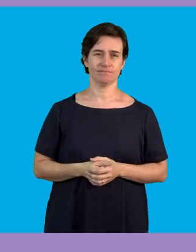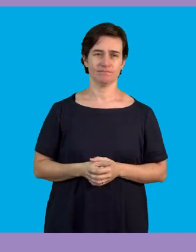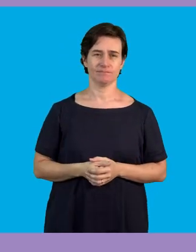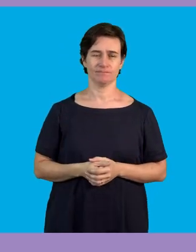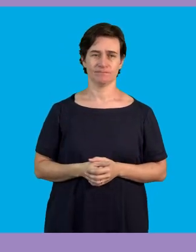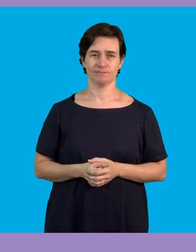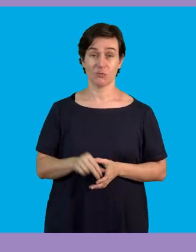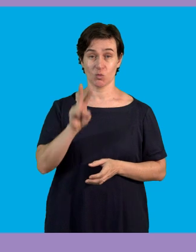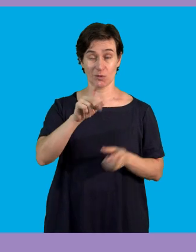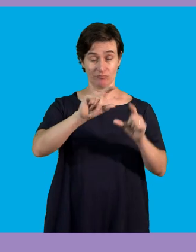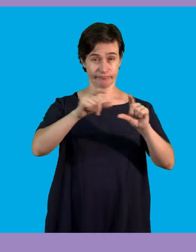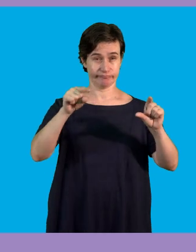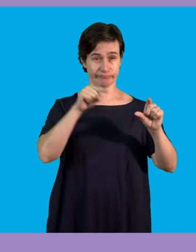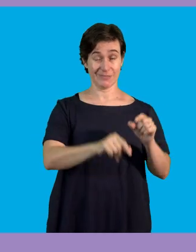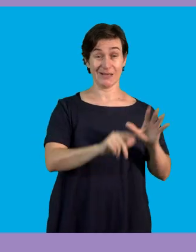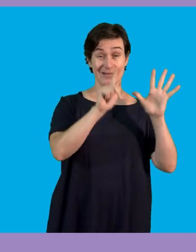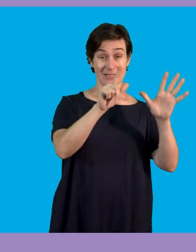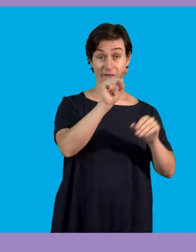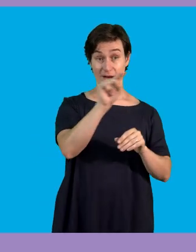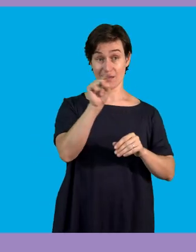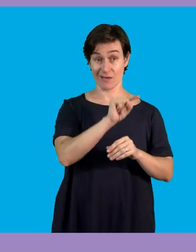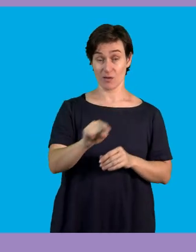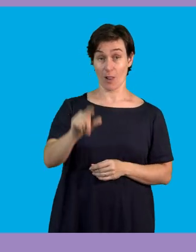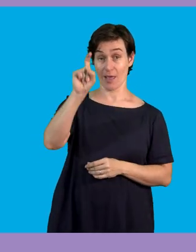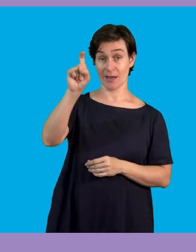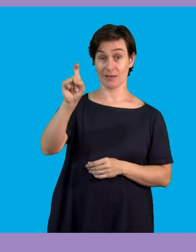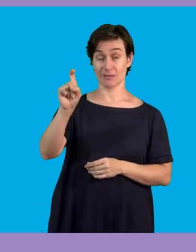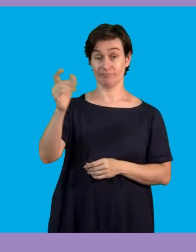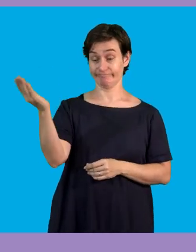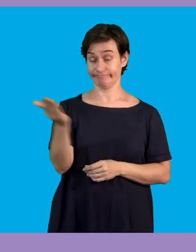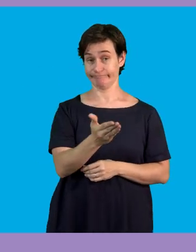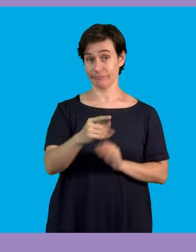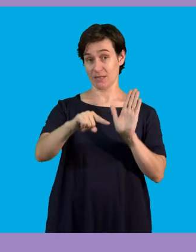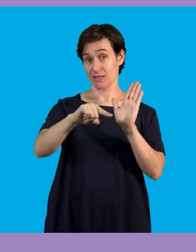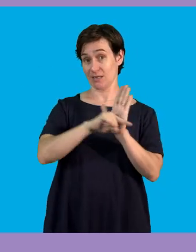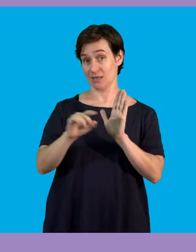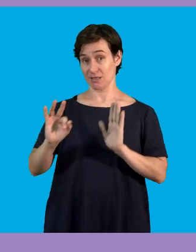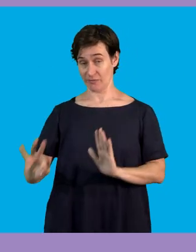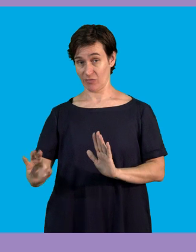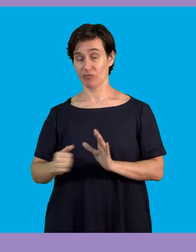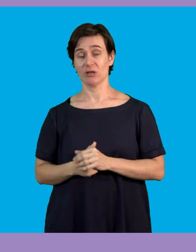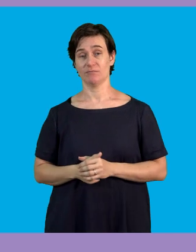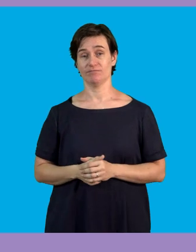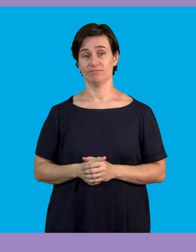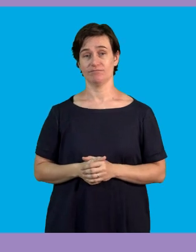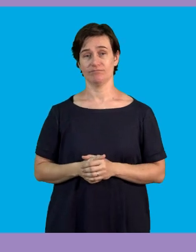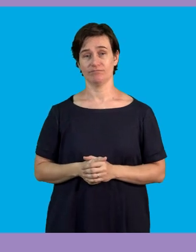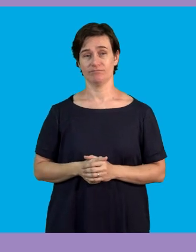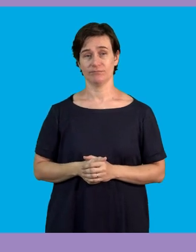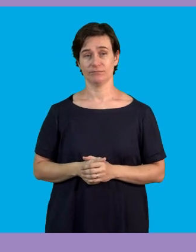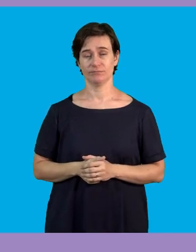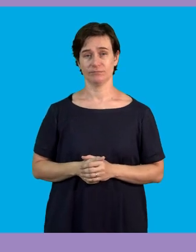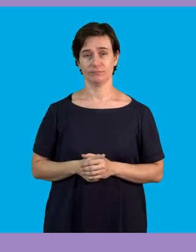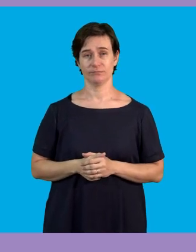the equation 7 equals to x divided by negative 3.